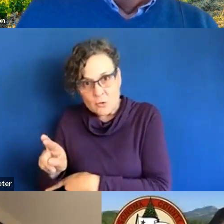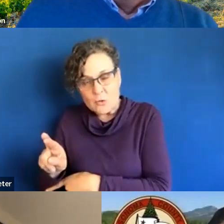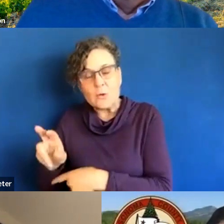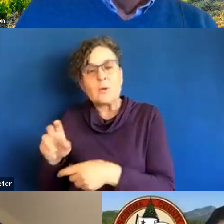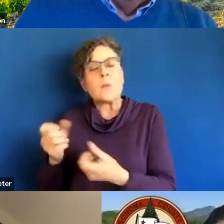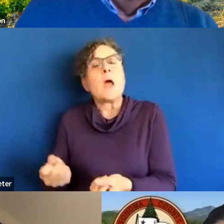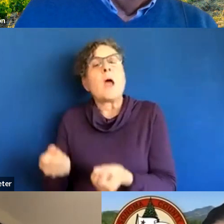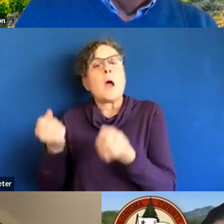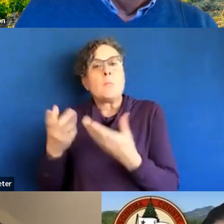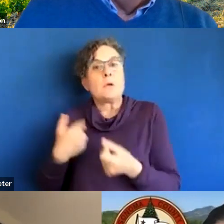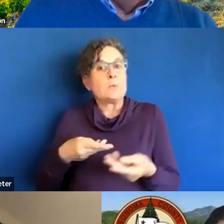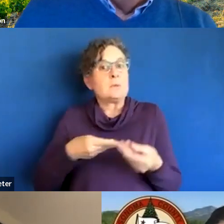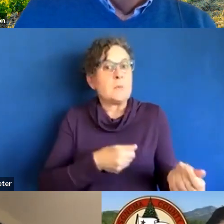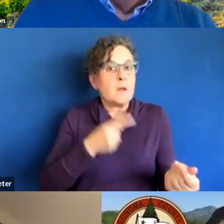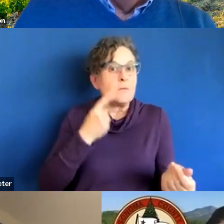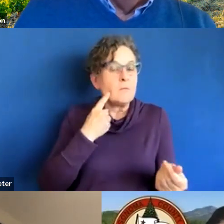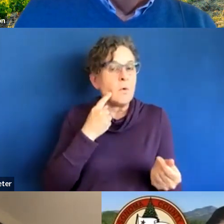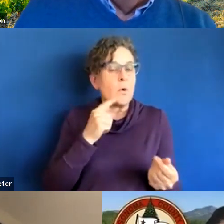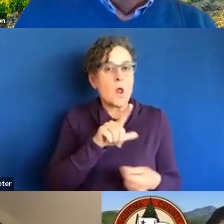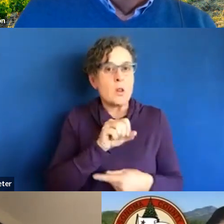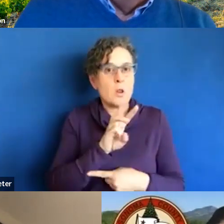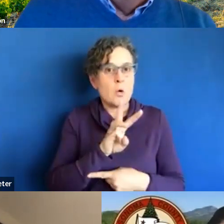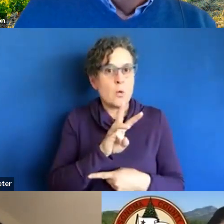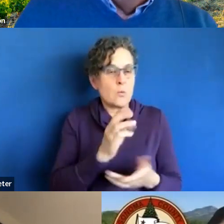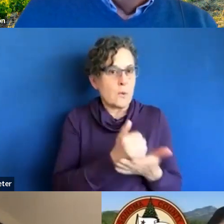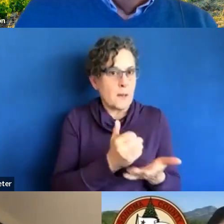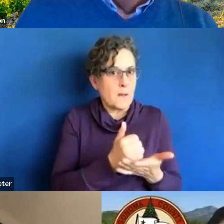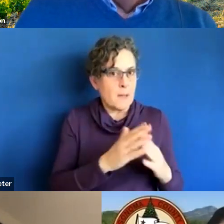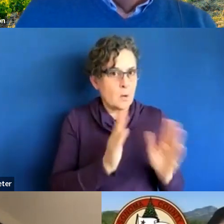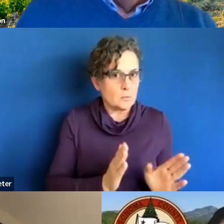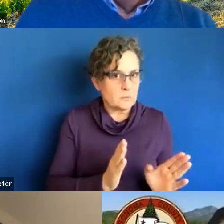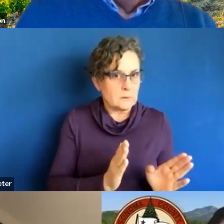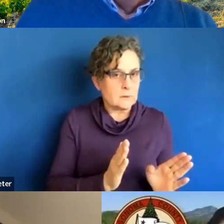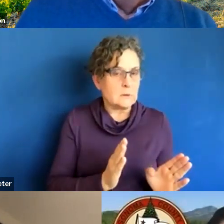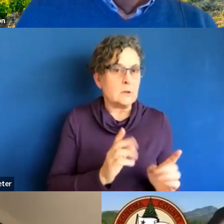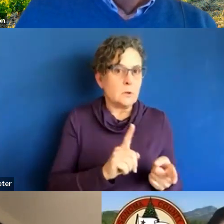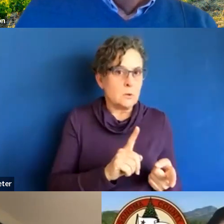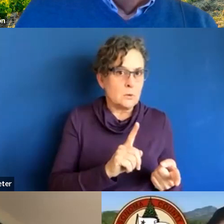directly house some of these individuals who might be